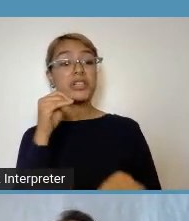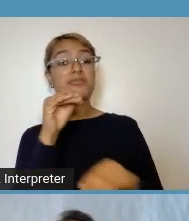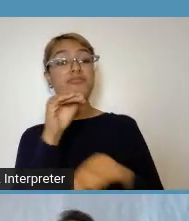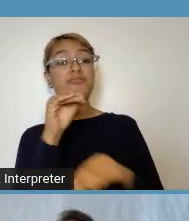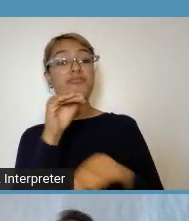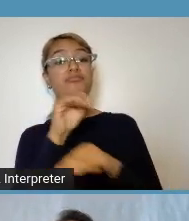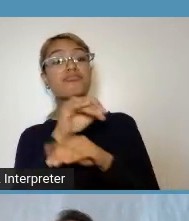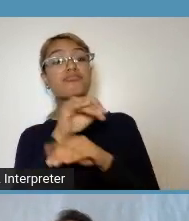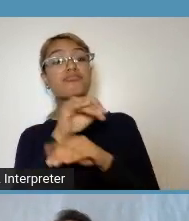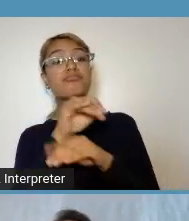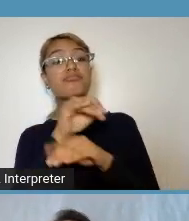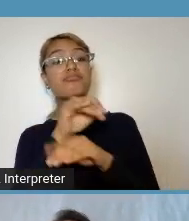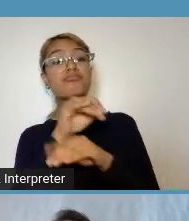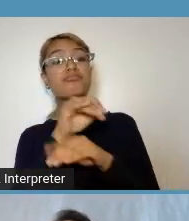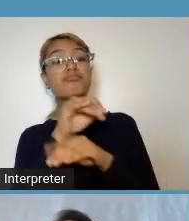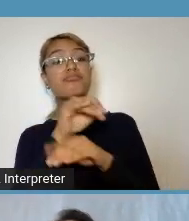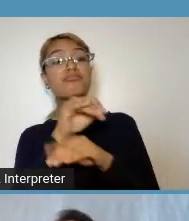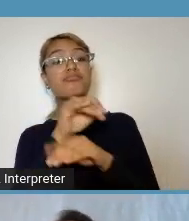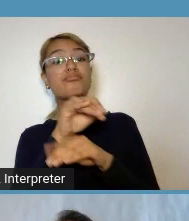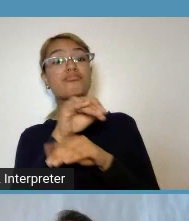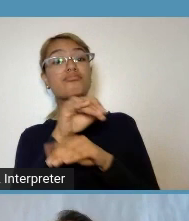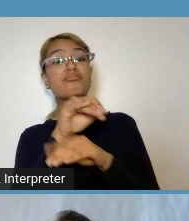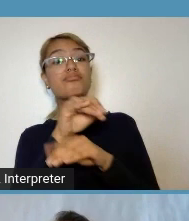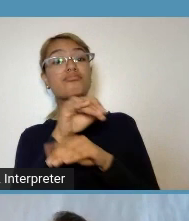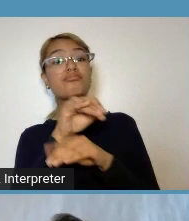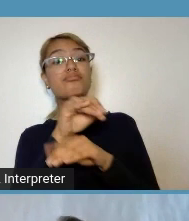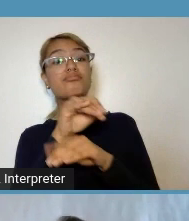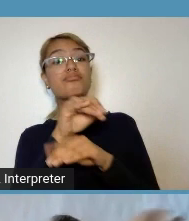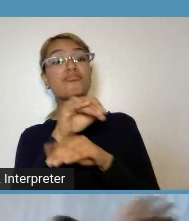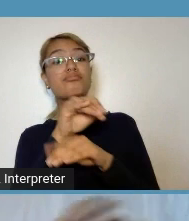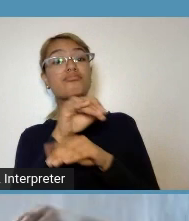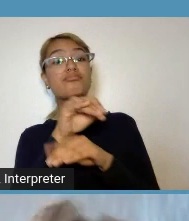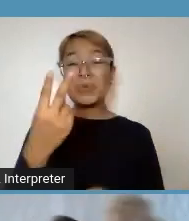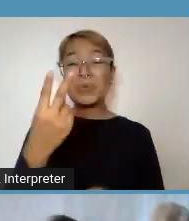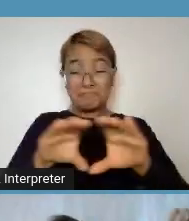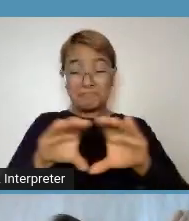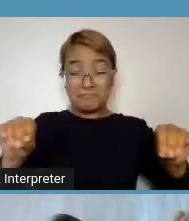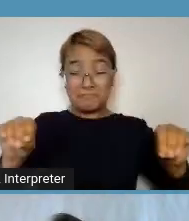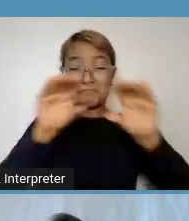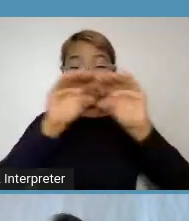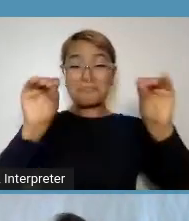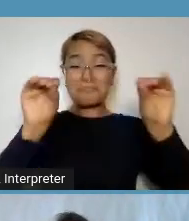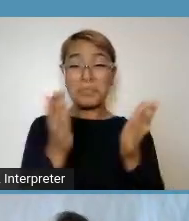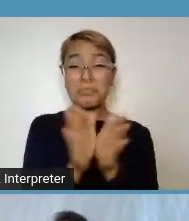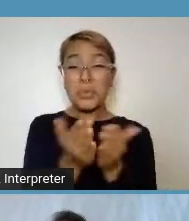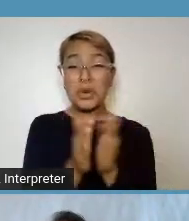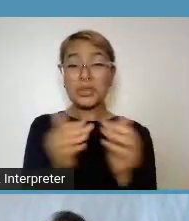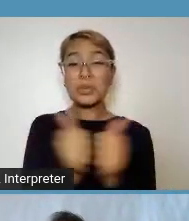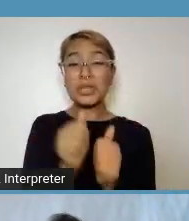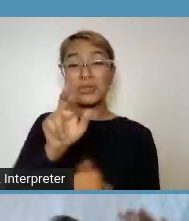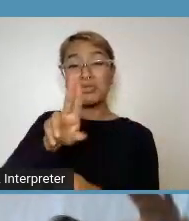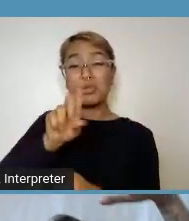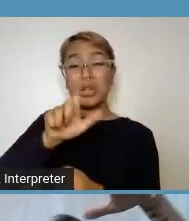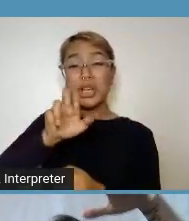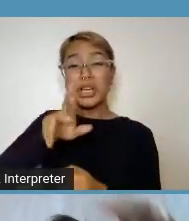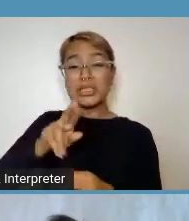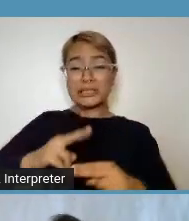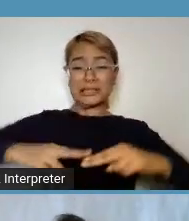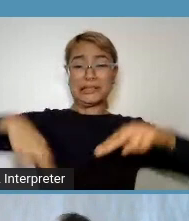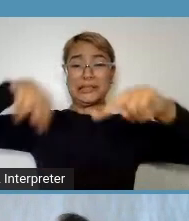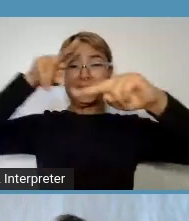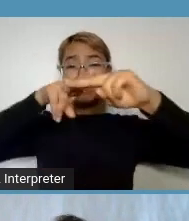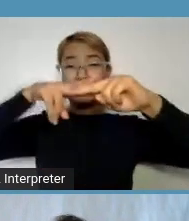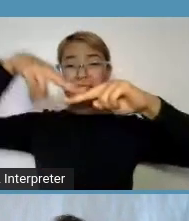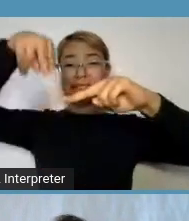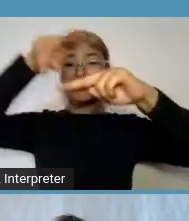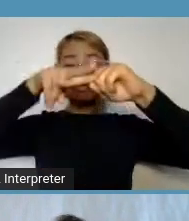own a tripod. So I used two stacks of books with two rulers on top to hold my phone for